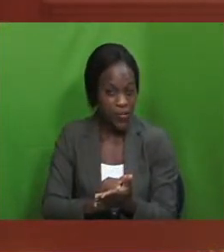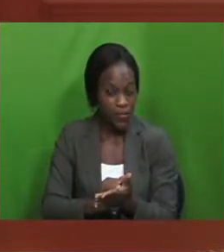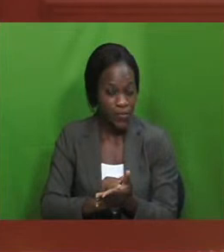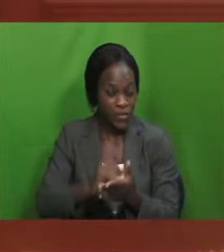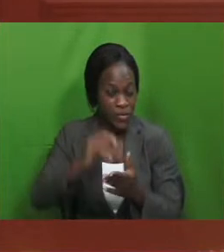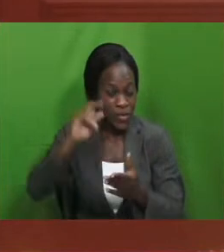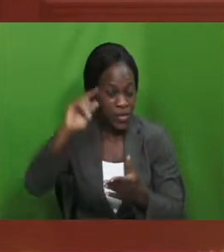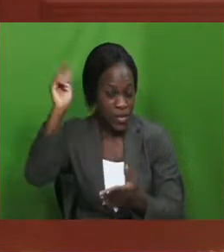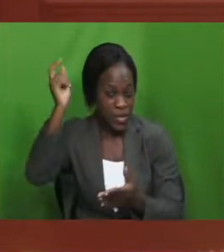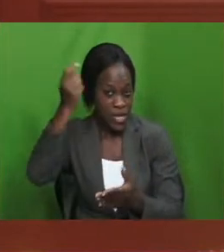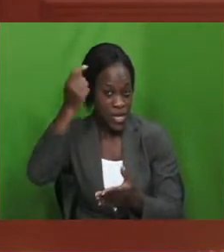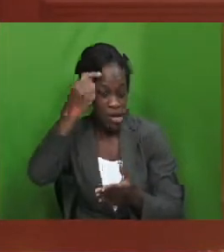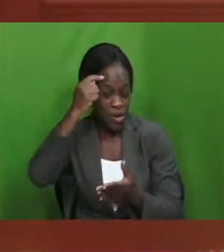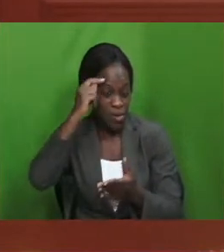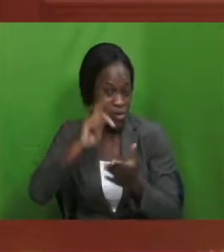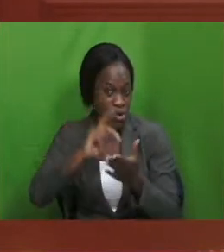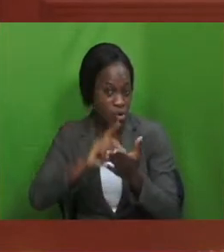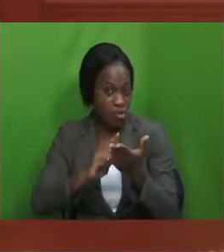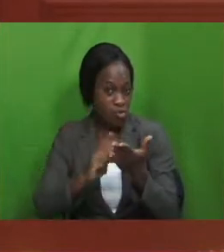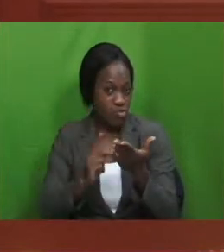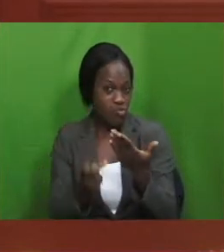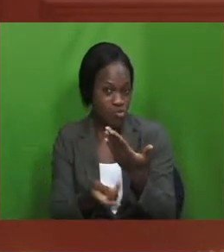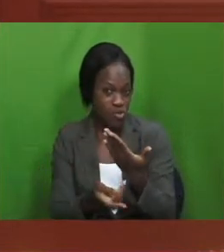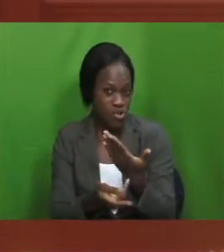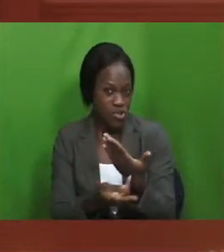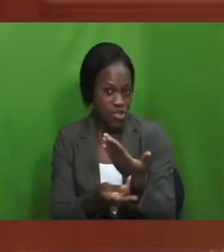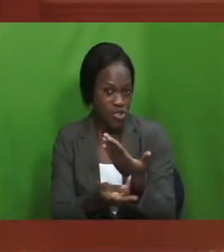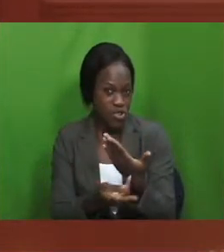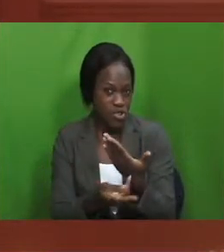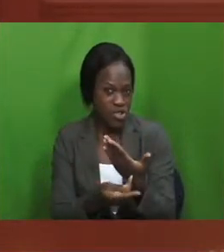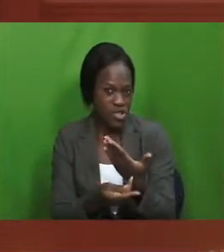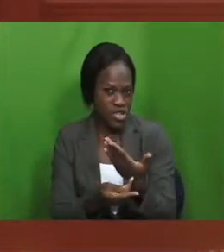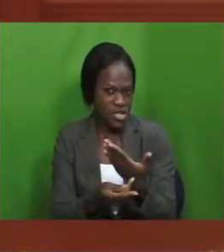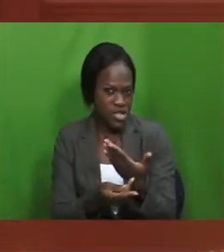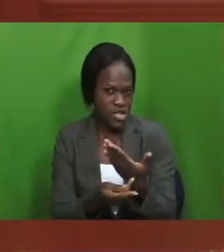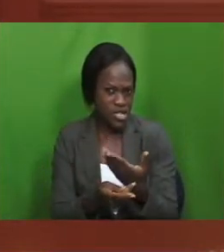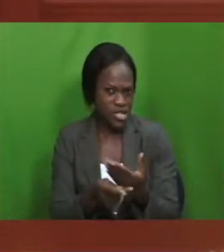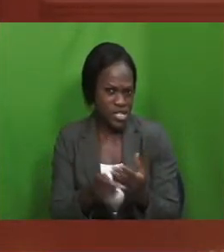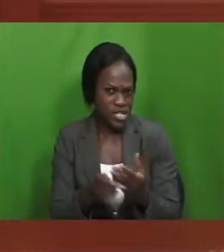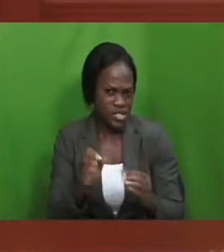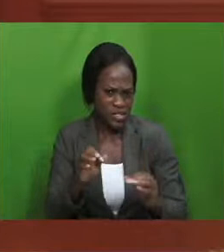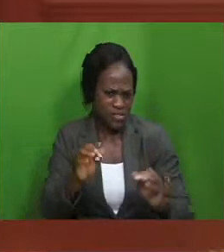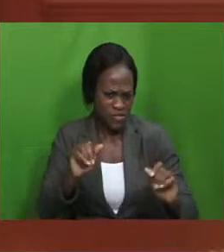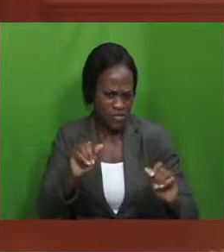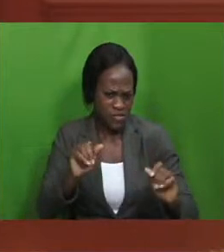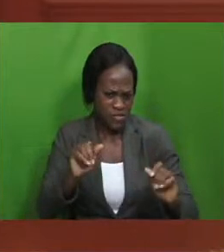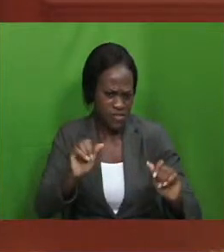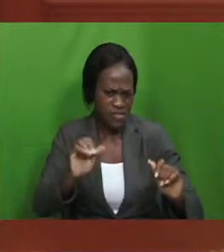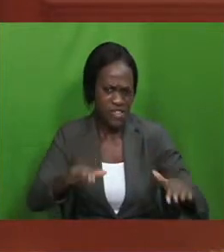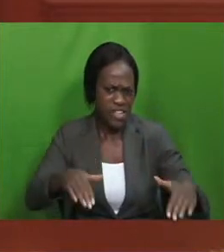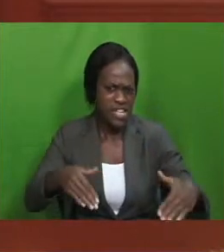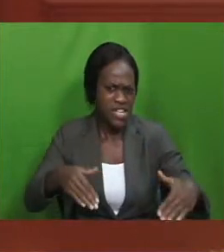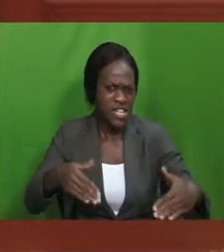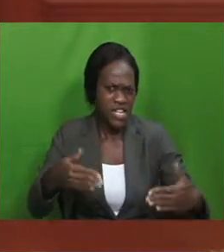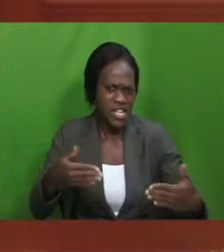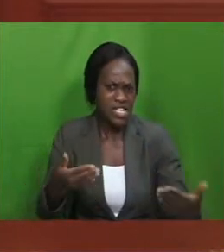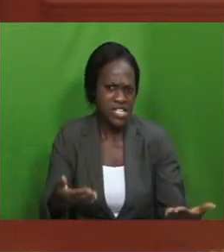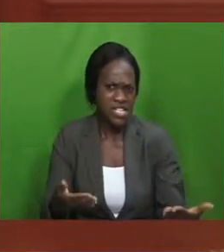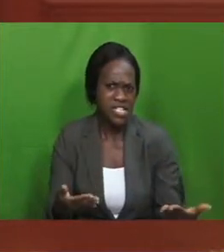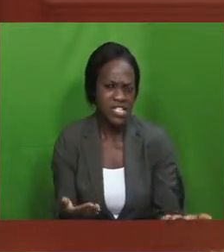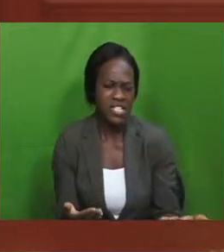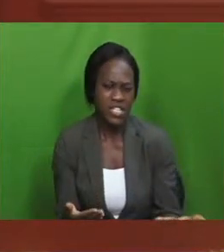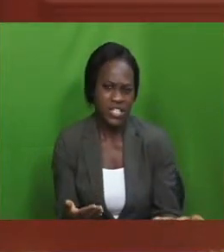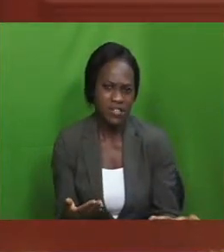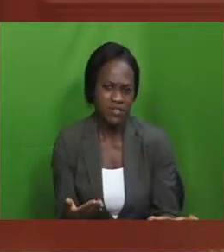paying for what have been procured in the name of